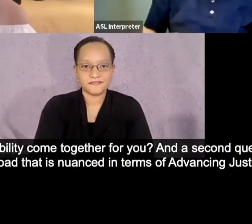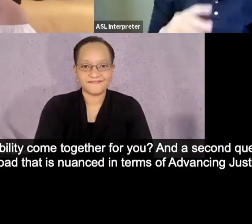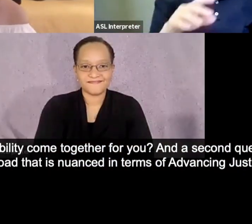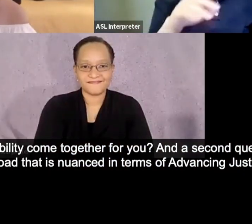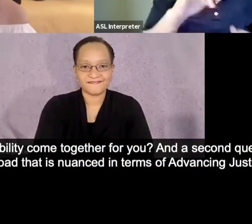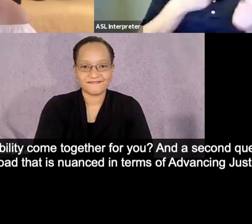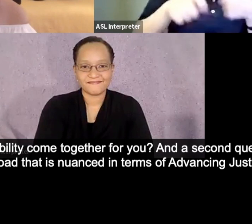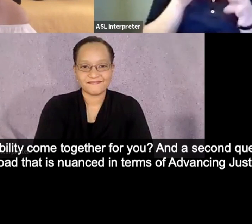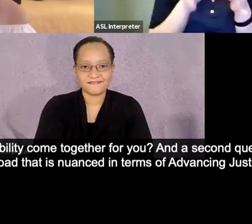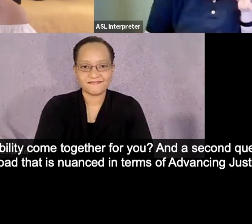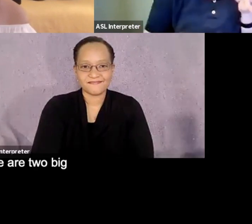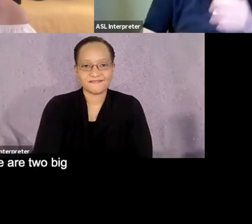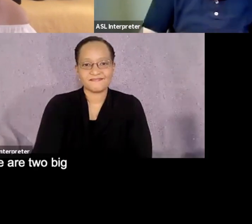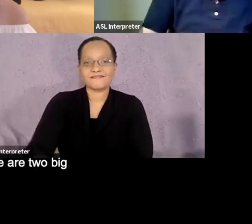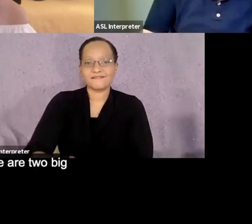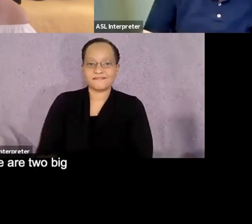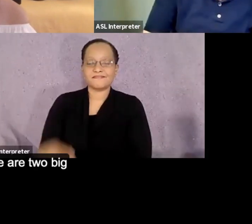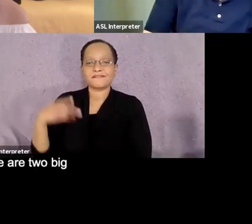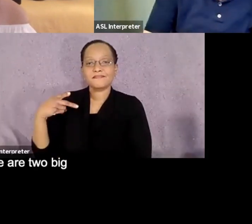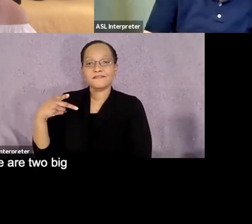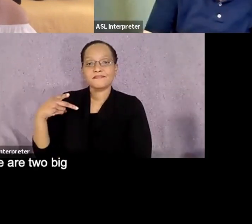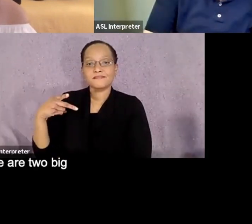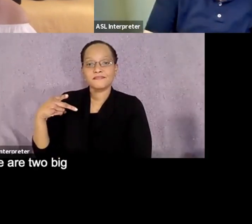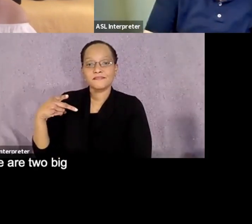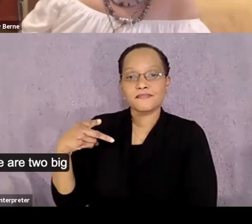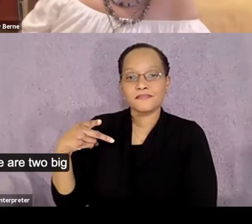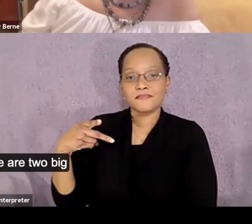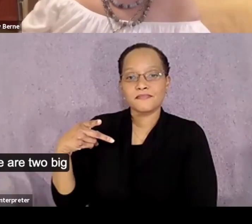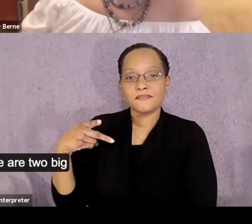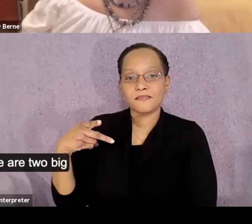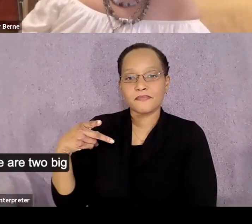I mean, I think those are two big